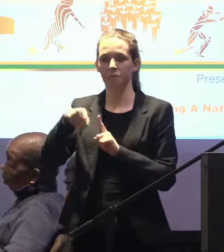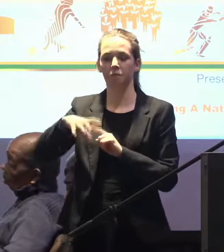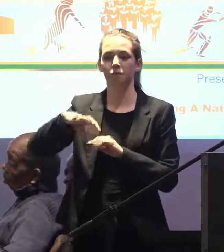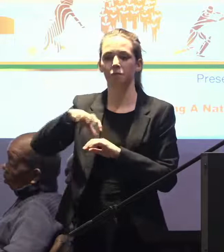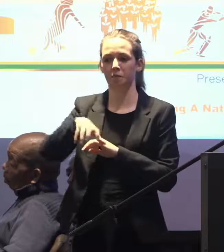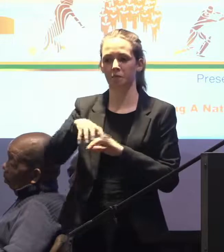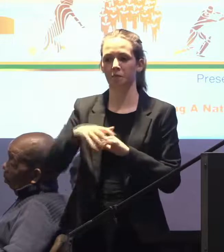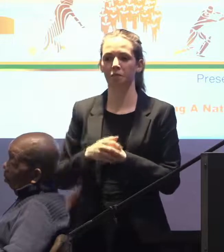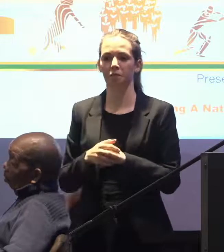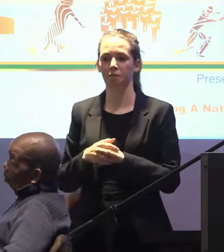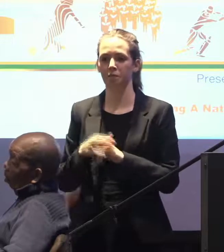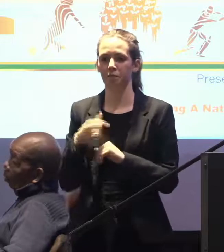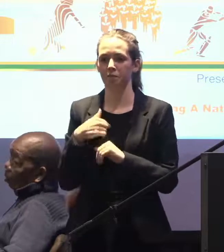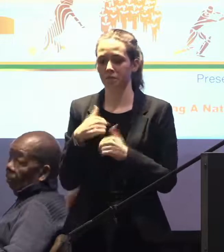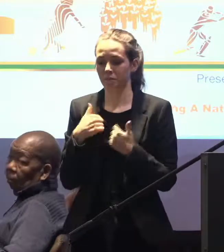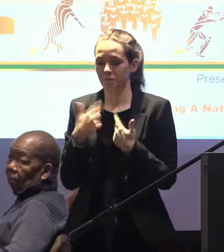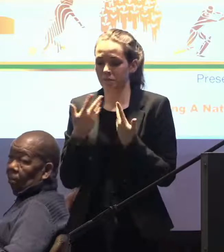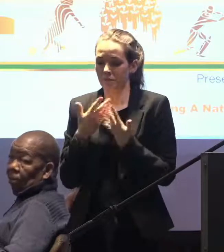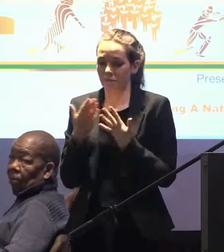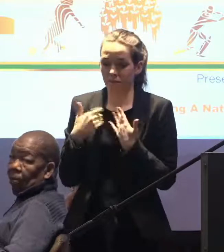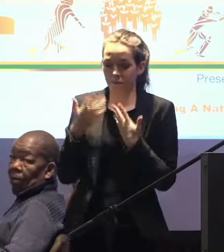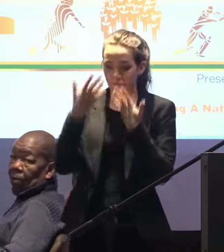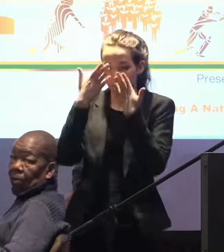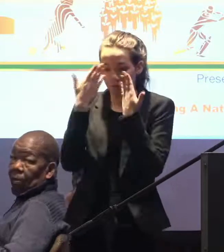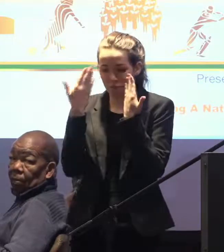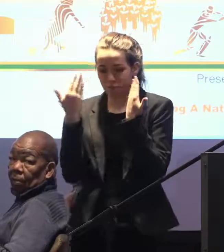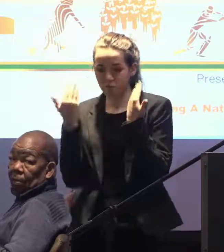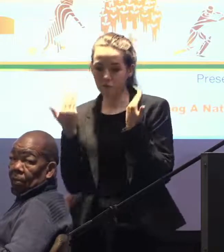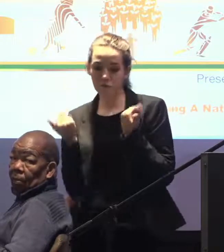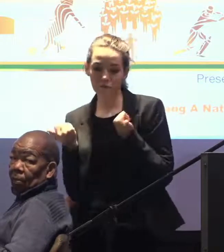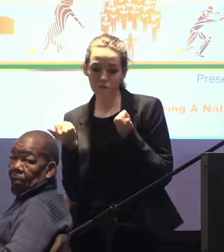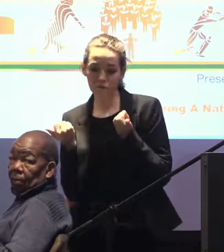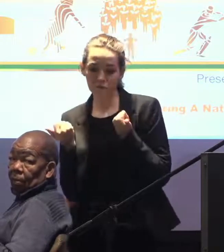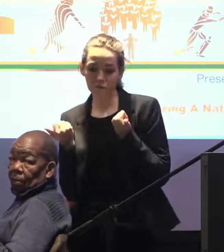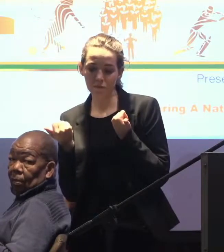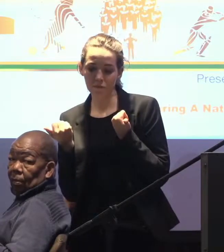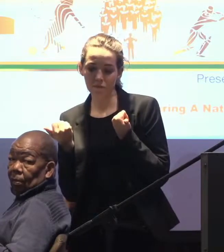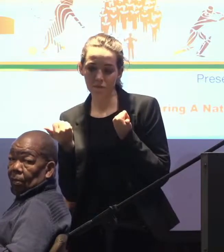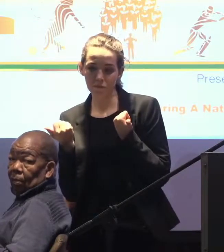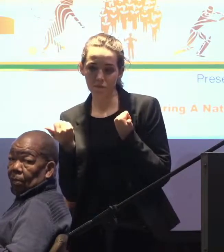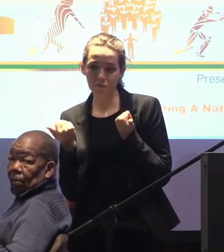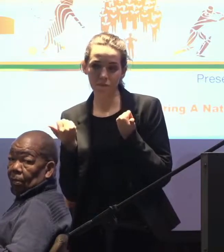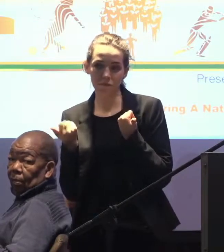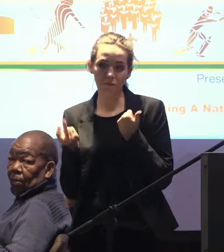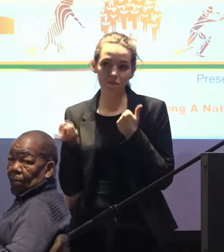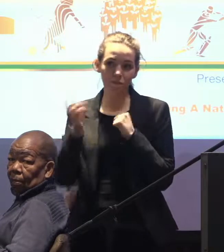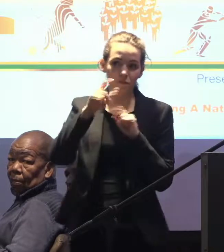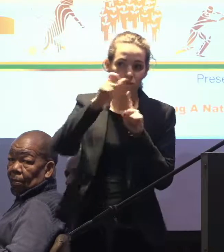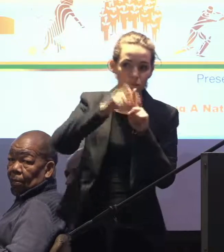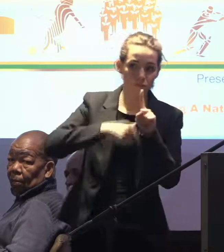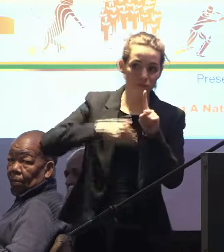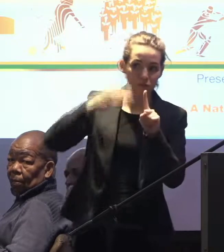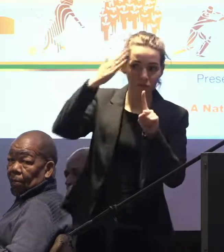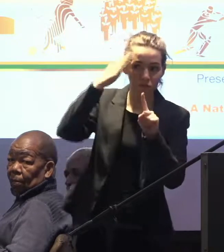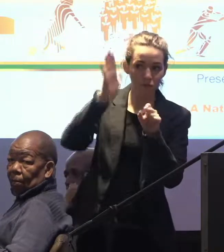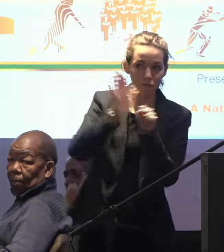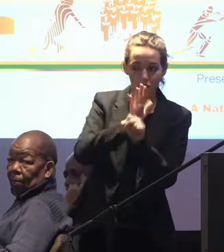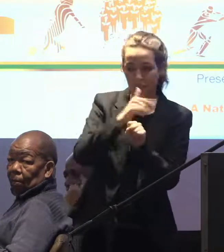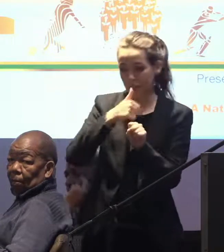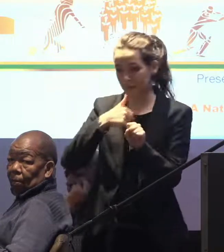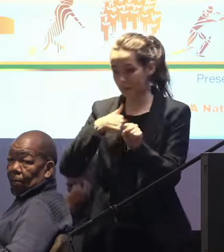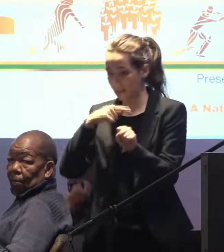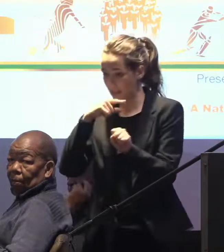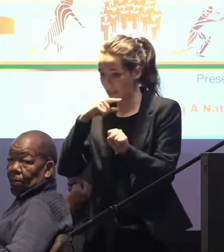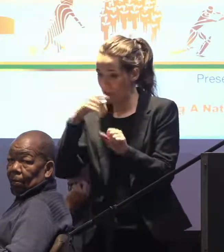My ignorance fails me in that I do not know, unlike Ntate Jodwana, the correct